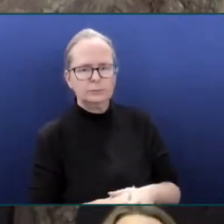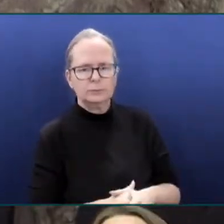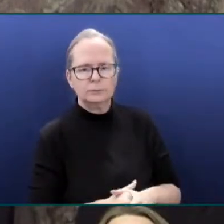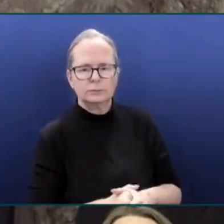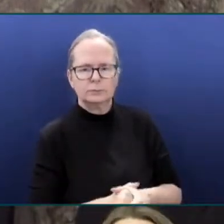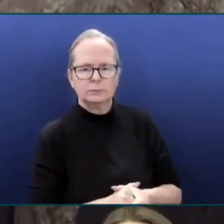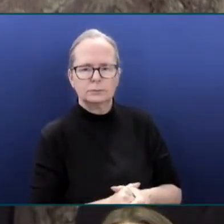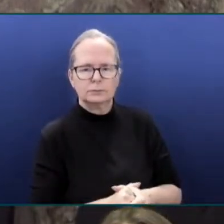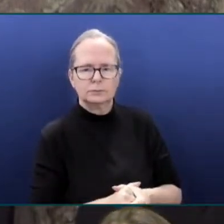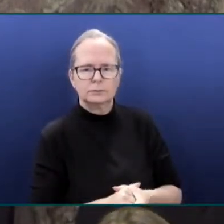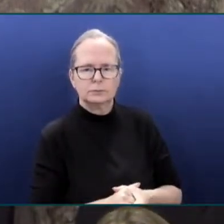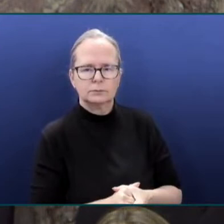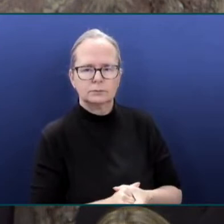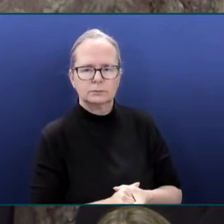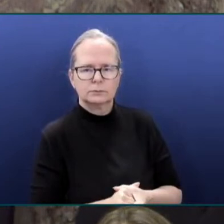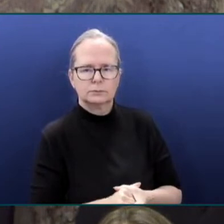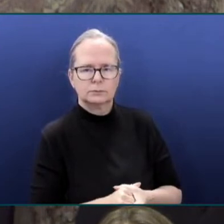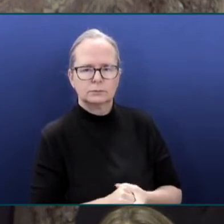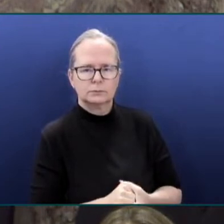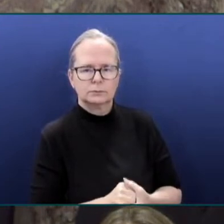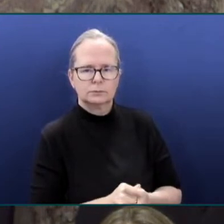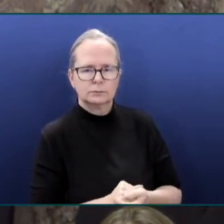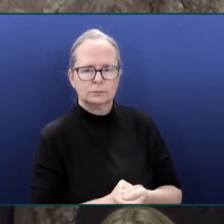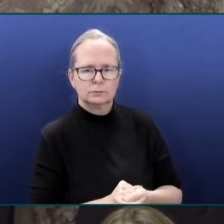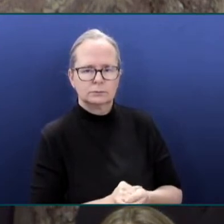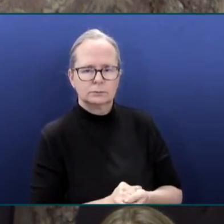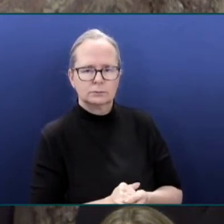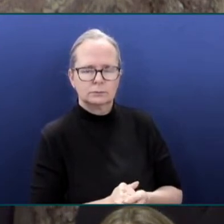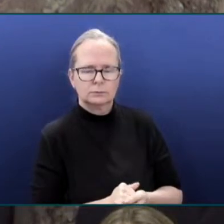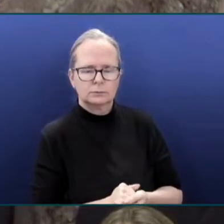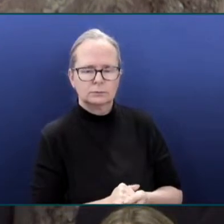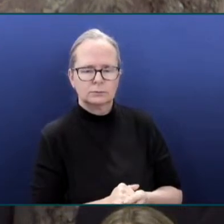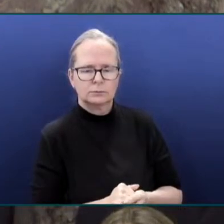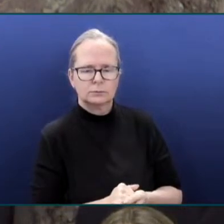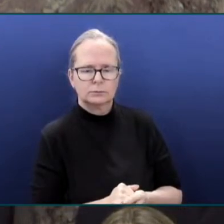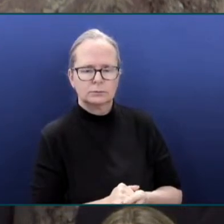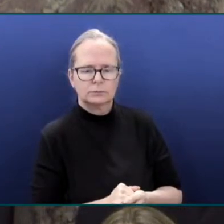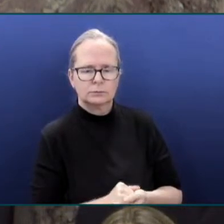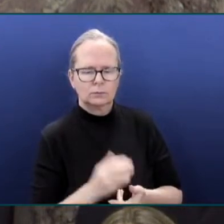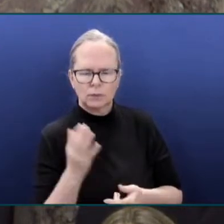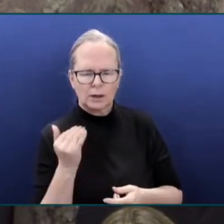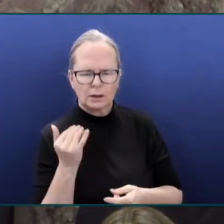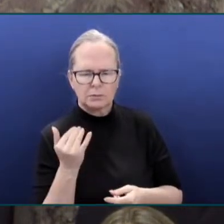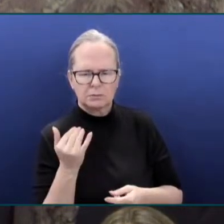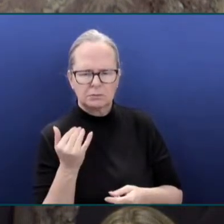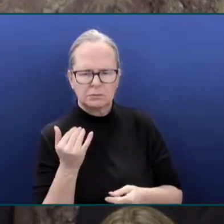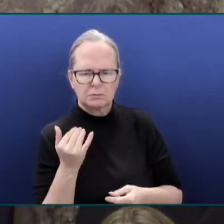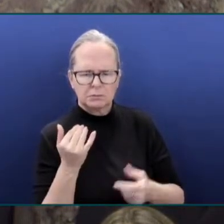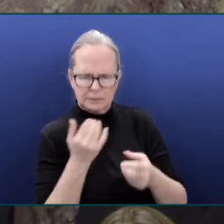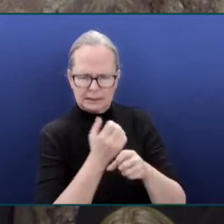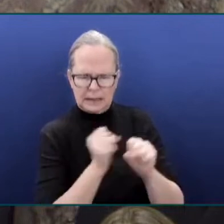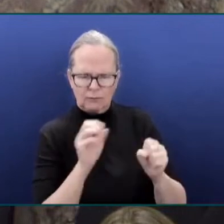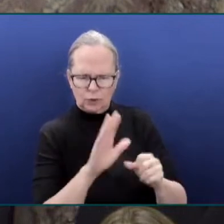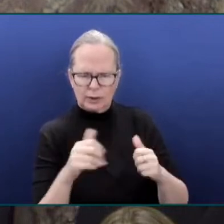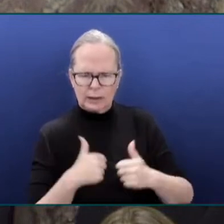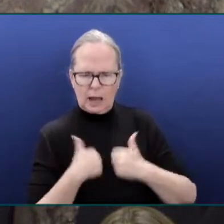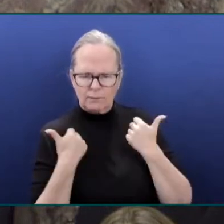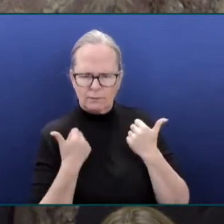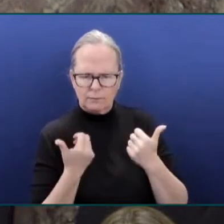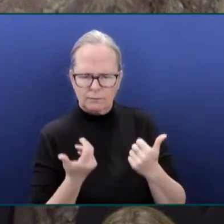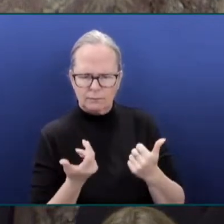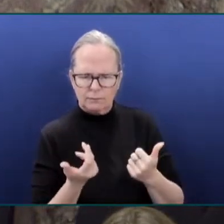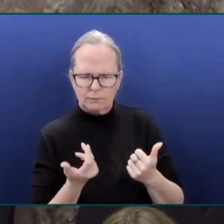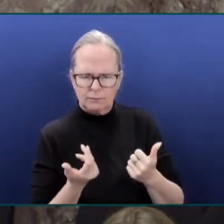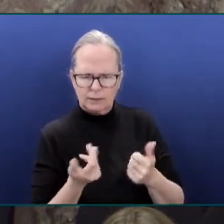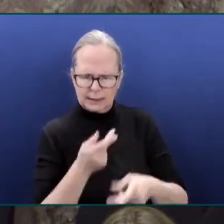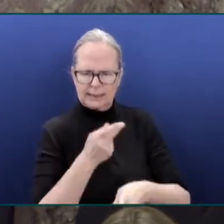Blind and with science. To save their health, to save their lives, to take care of their loved ones, to